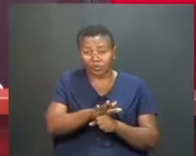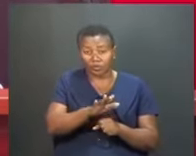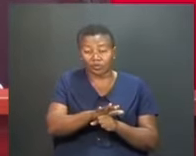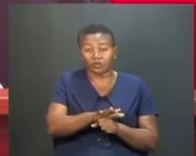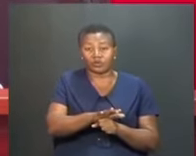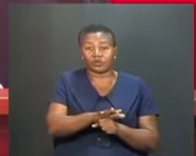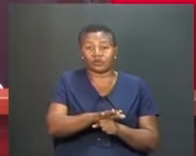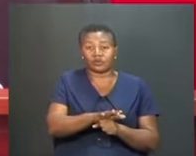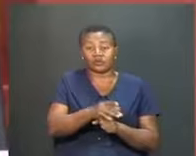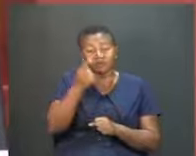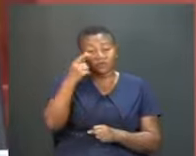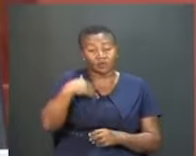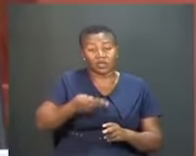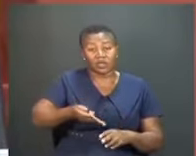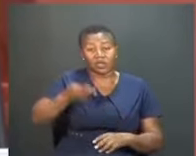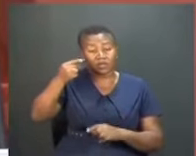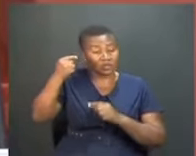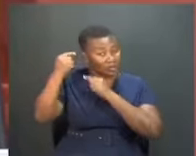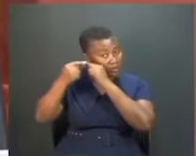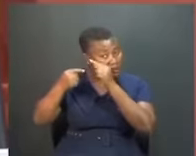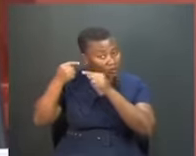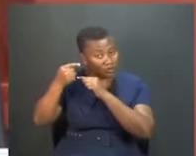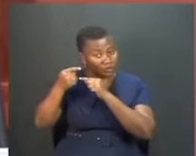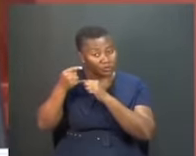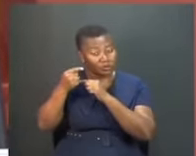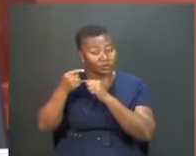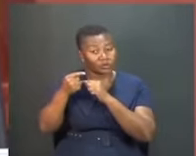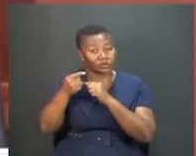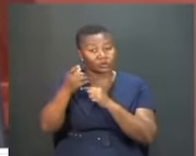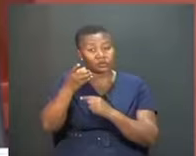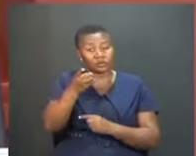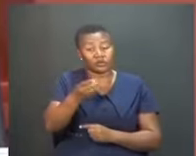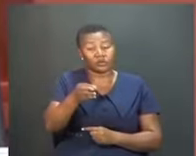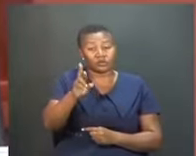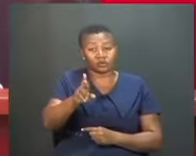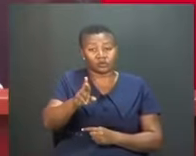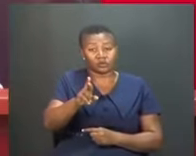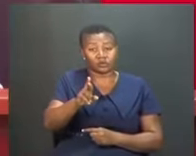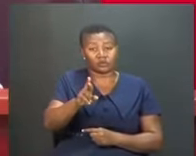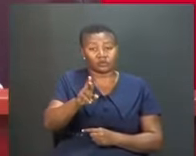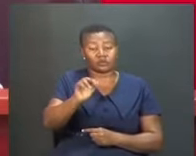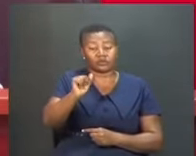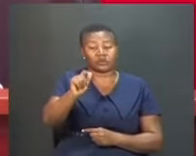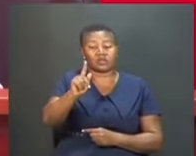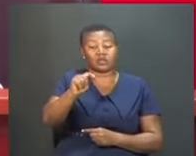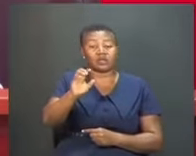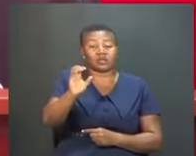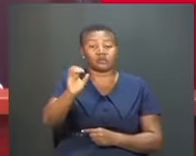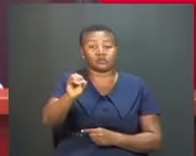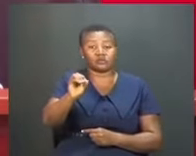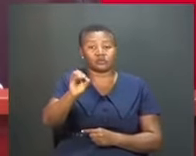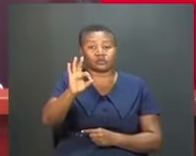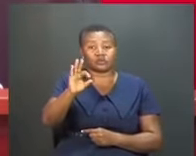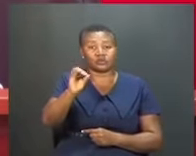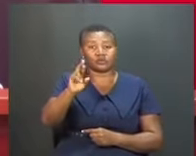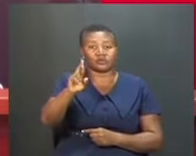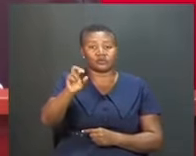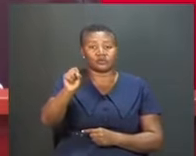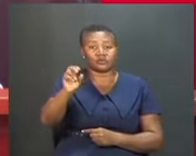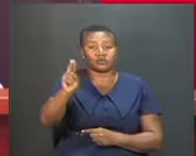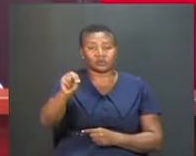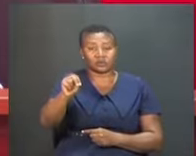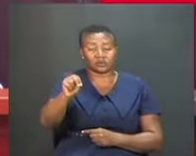highest consideration. Dr. Kesiel Atuf Forsen, MP,